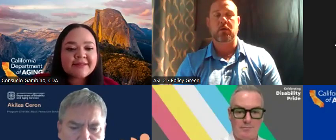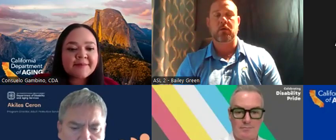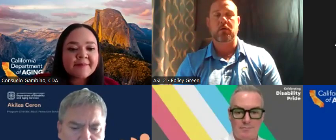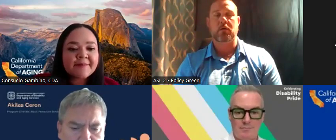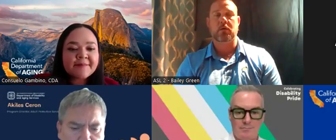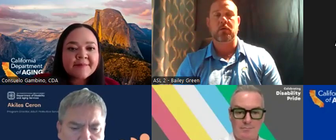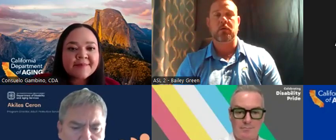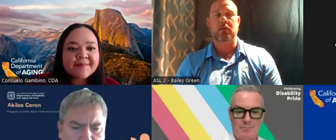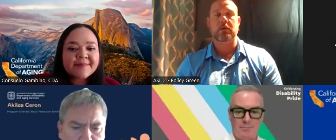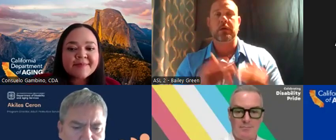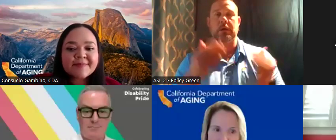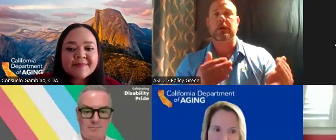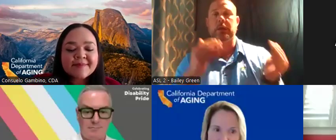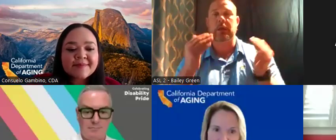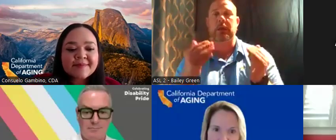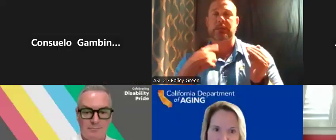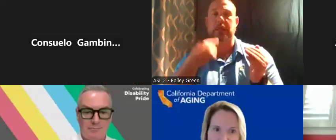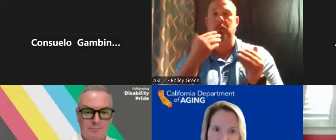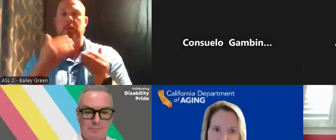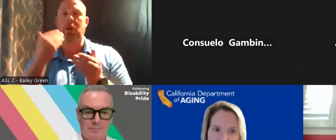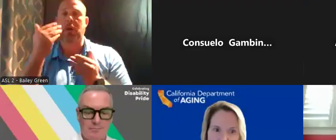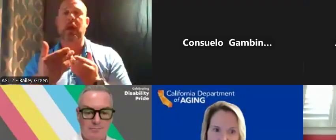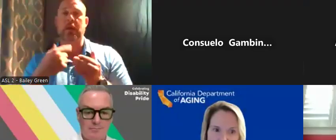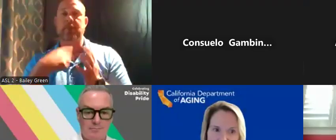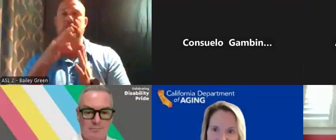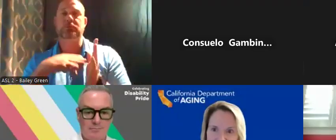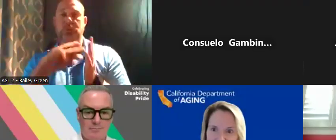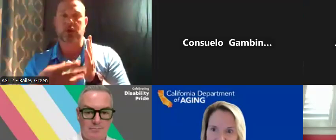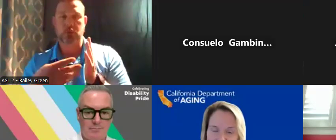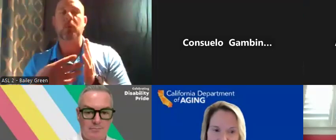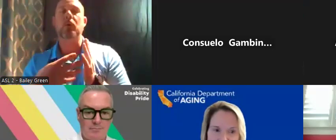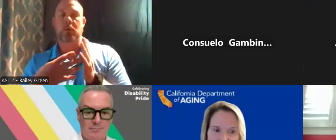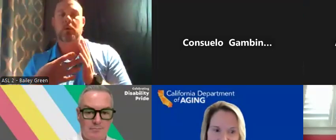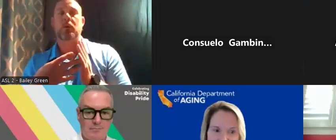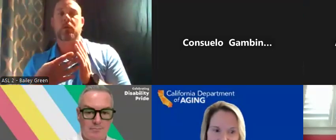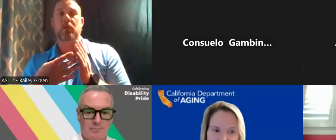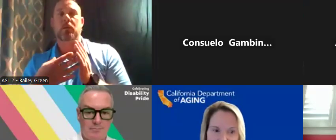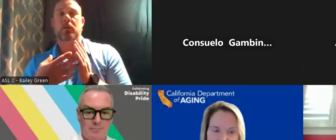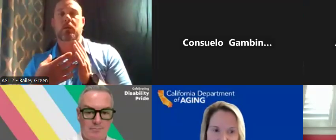Next, I think we are ahead of our scheduled agenda.